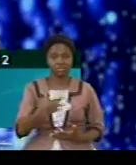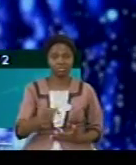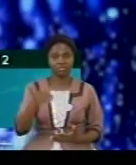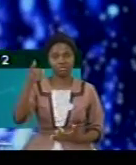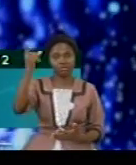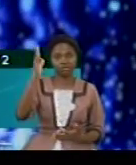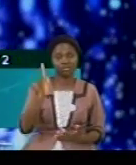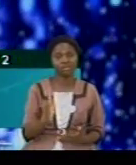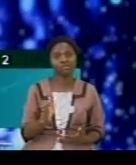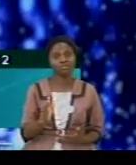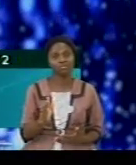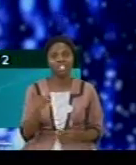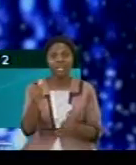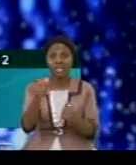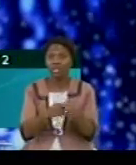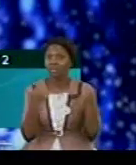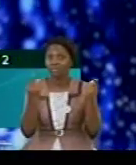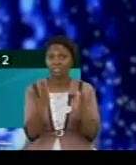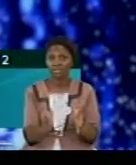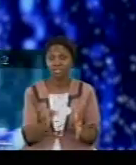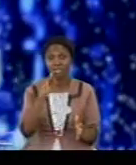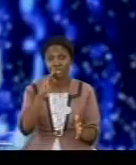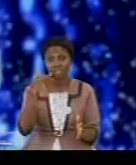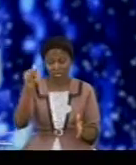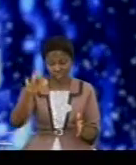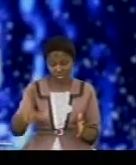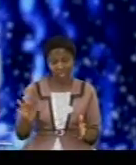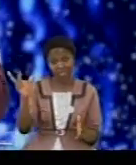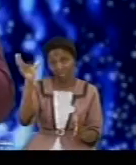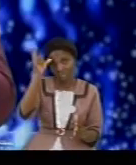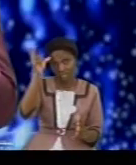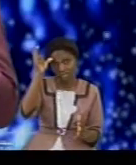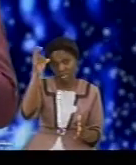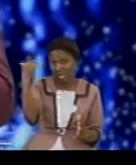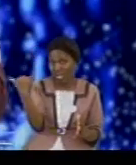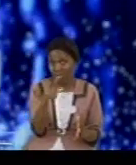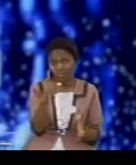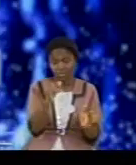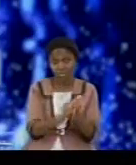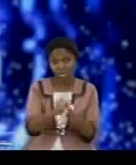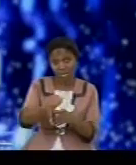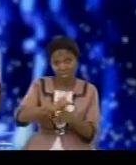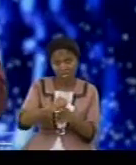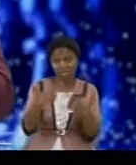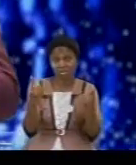because every sinner is a child of the devil. He that commits sin is of the devil, whoever. But